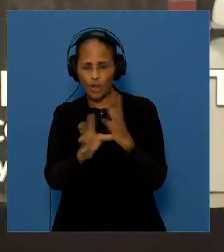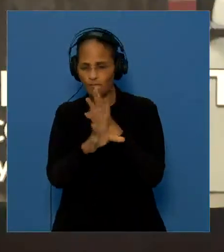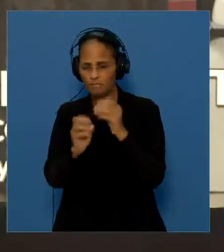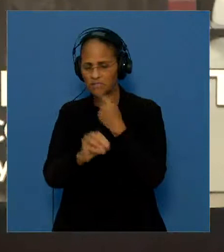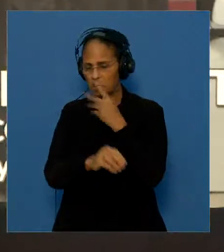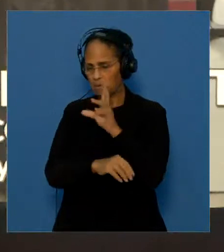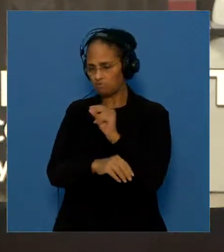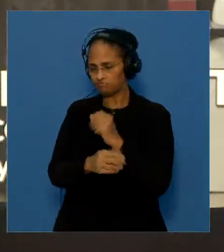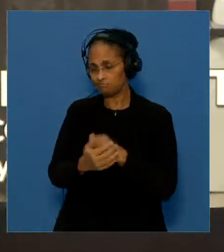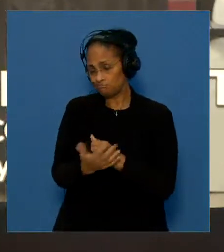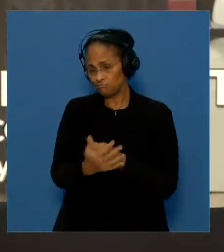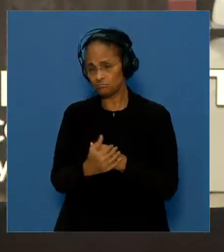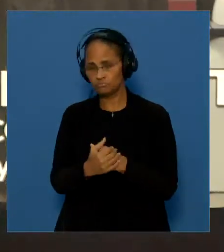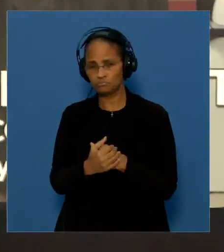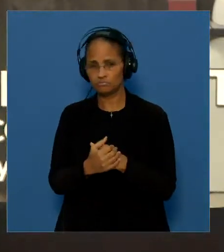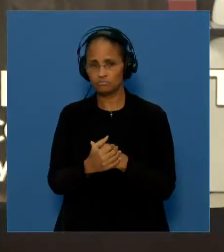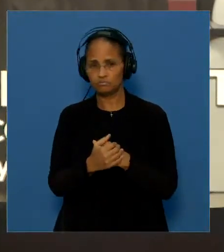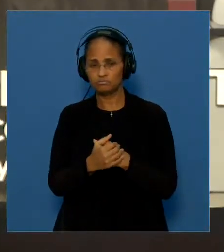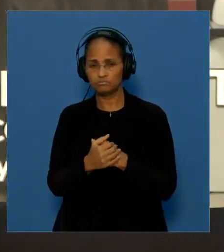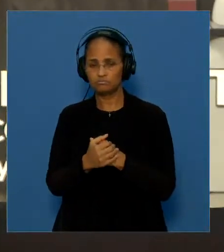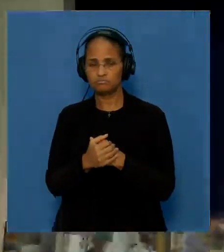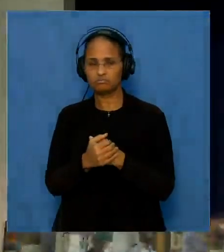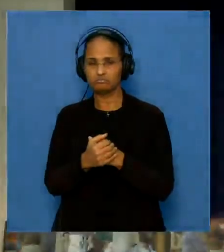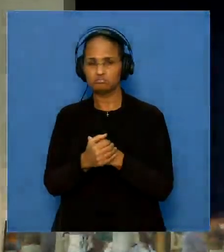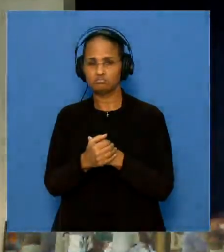Sorry? No.